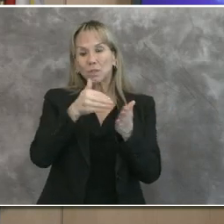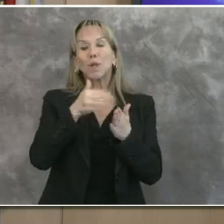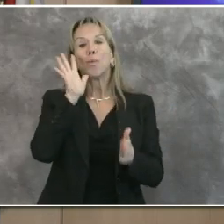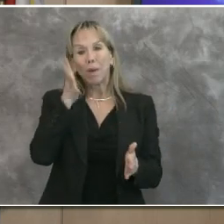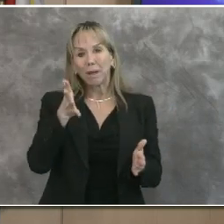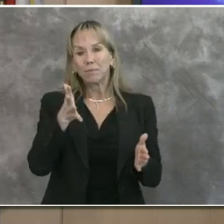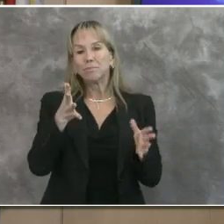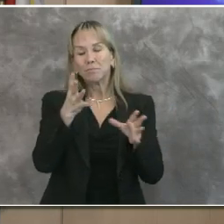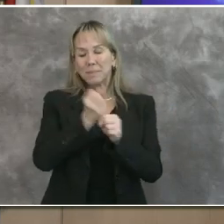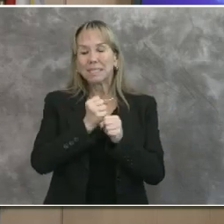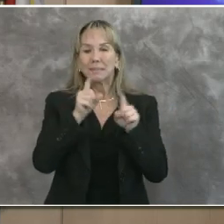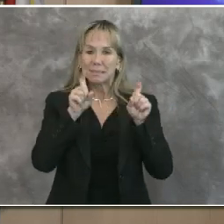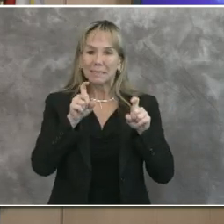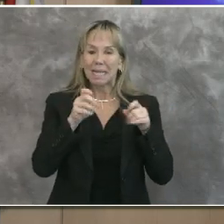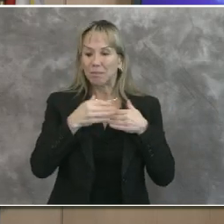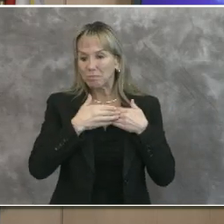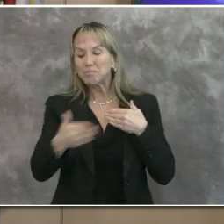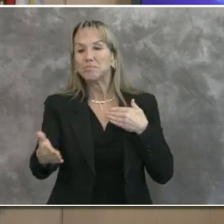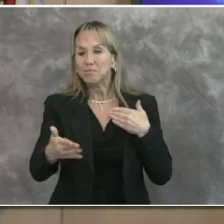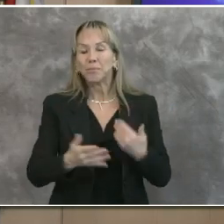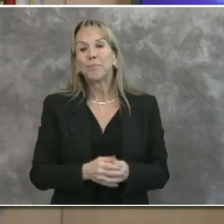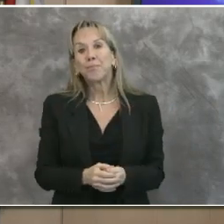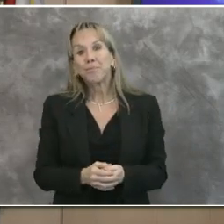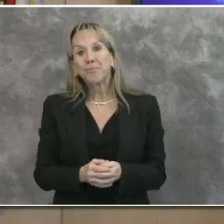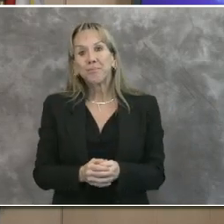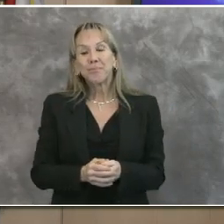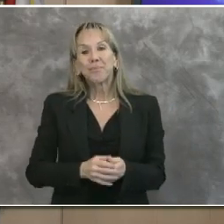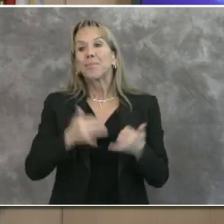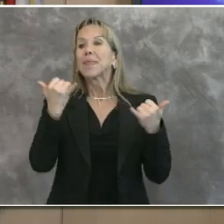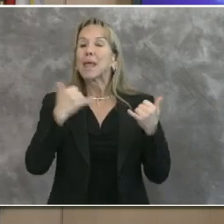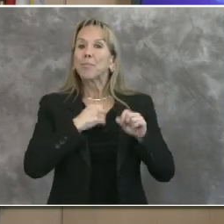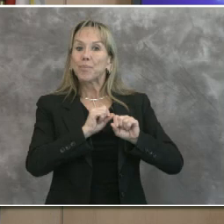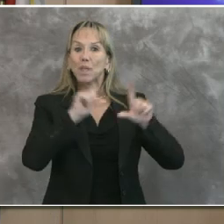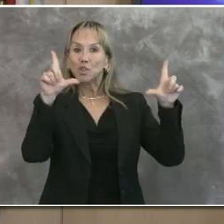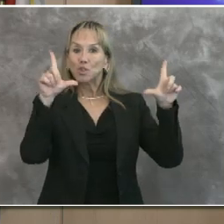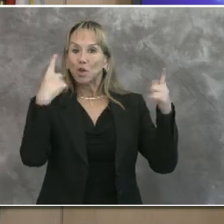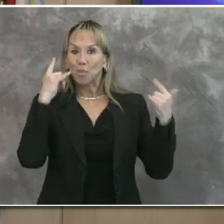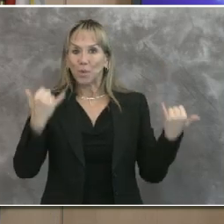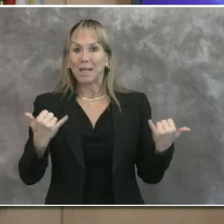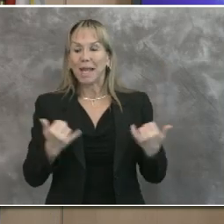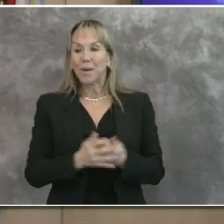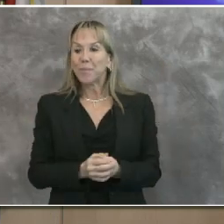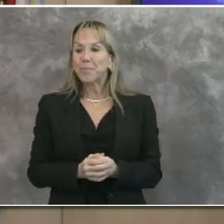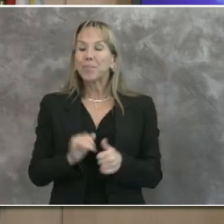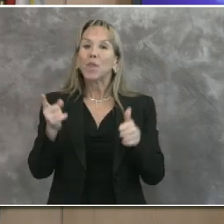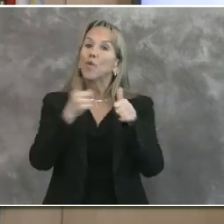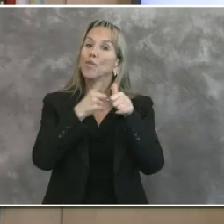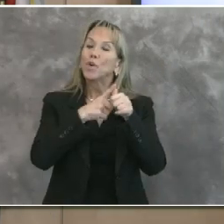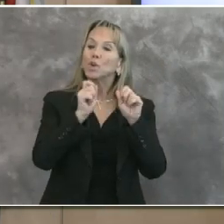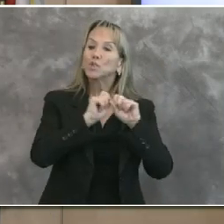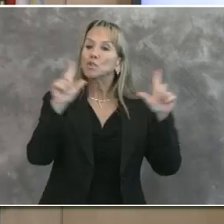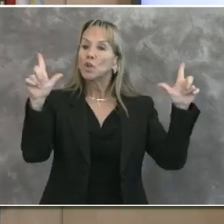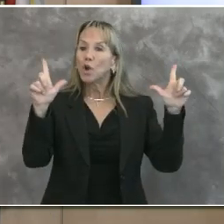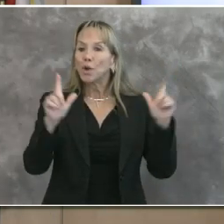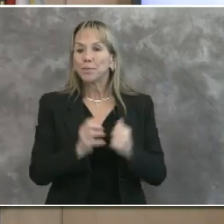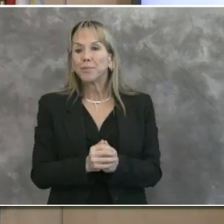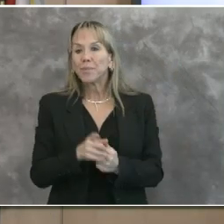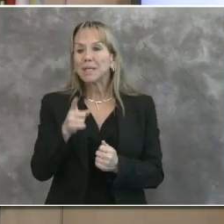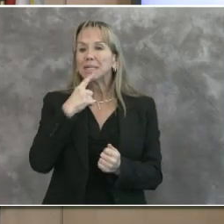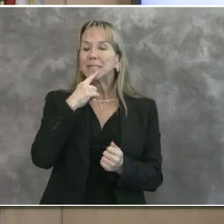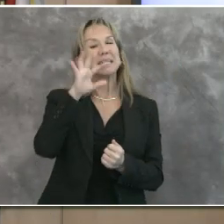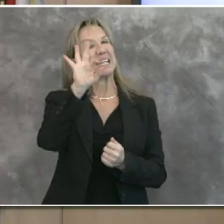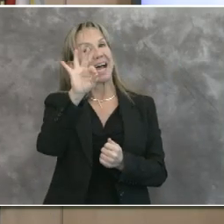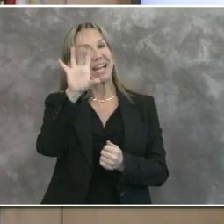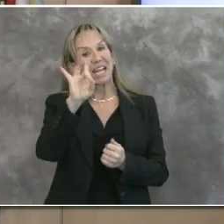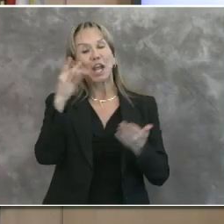take a test moving forward. With that, I'm going to jump into our charts for today. The first one shows 98